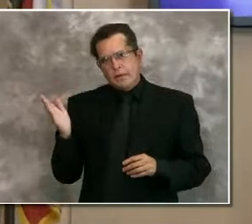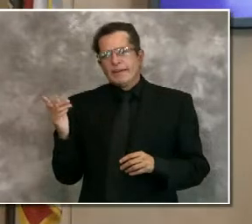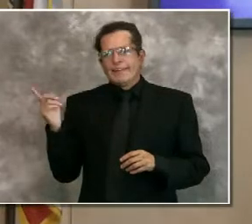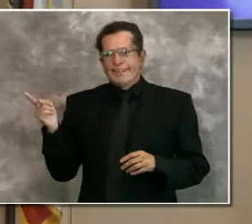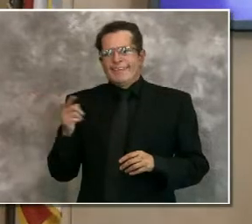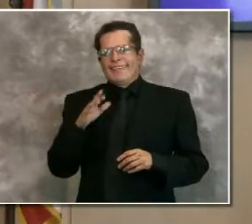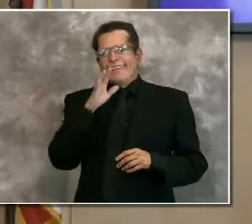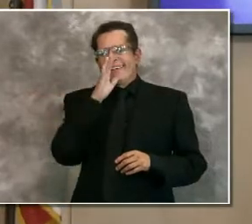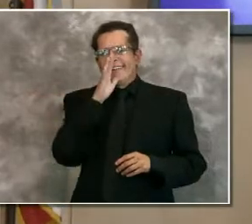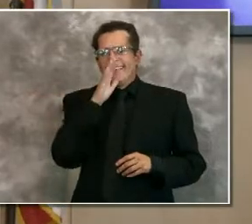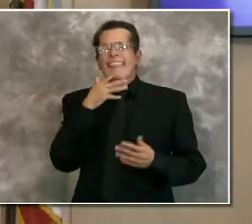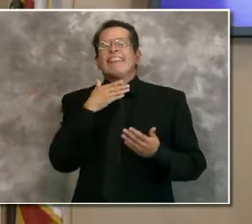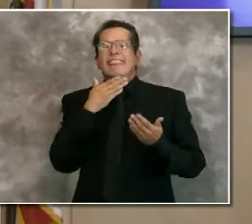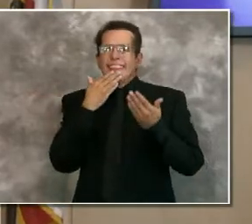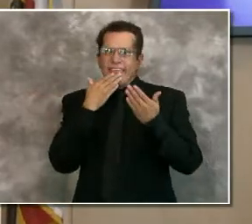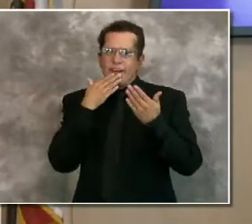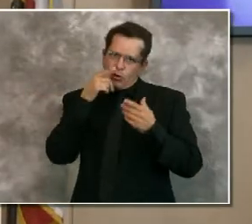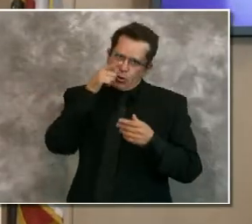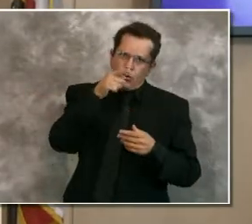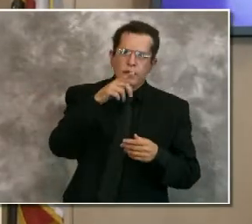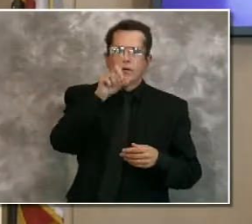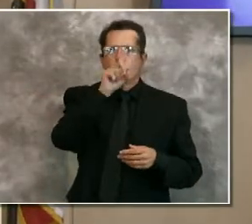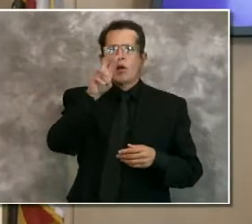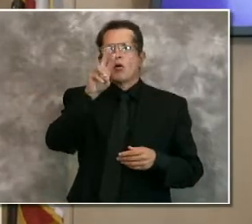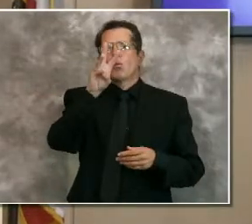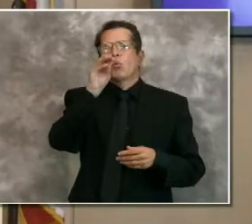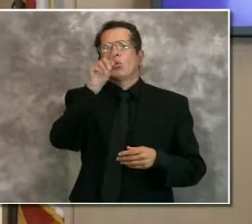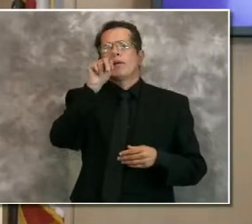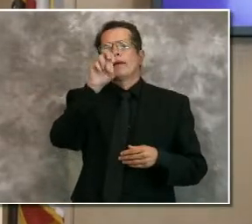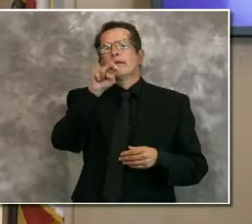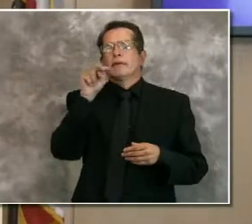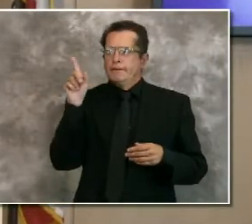Thank you, Dr. Wooten. Let's go directly to the questions.